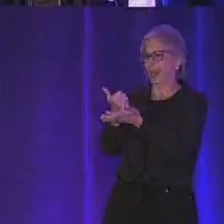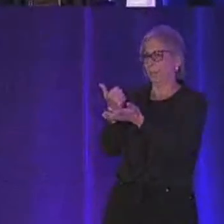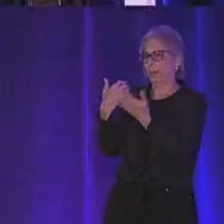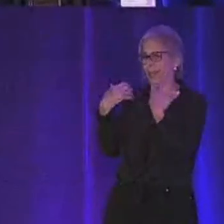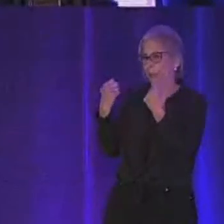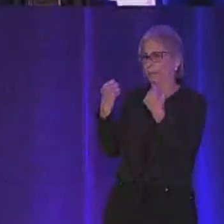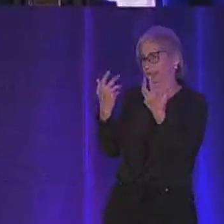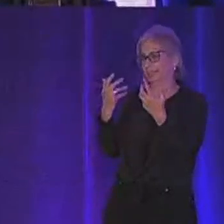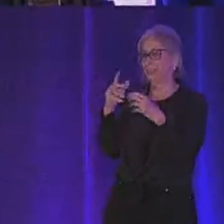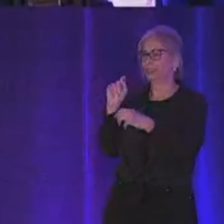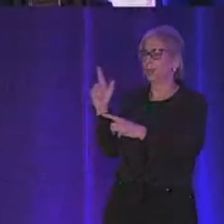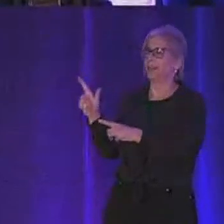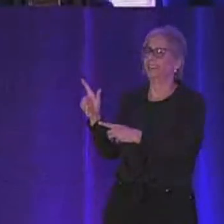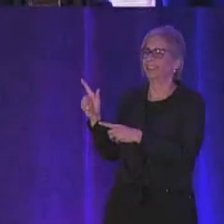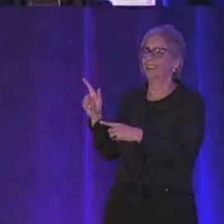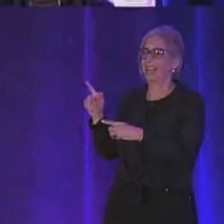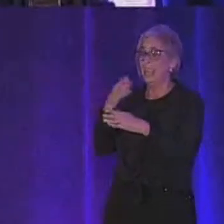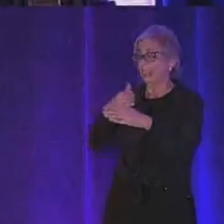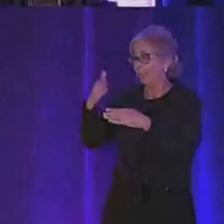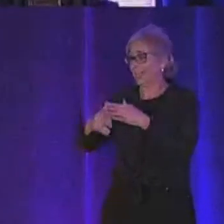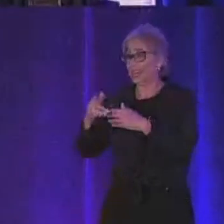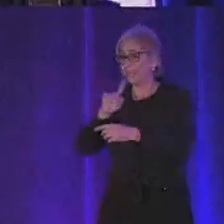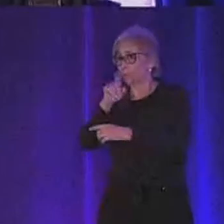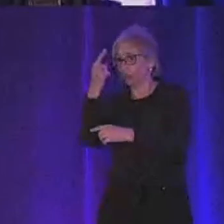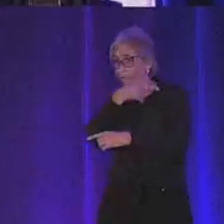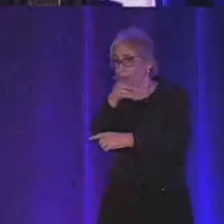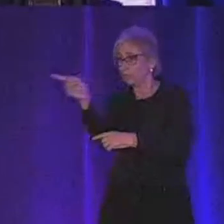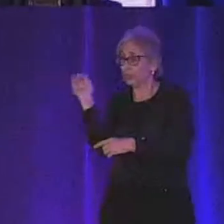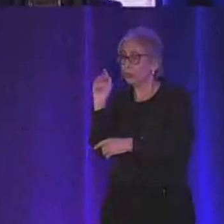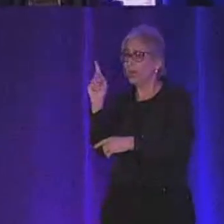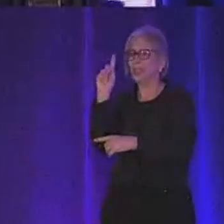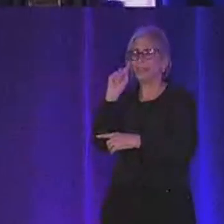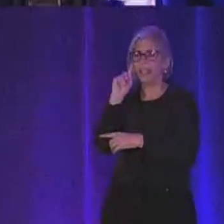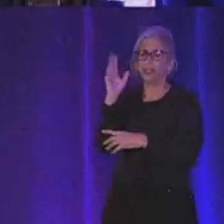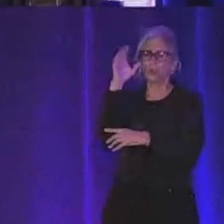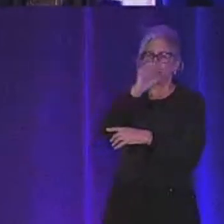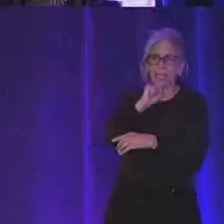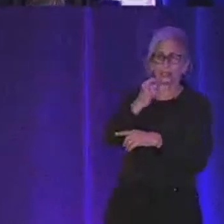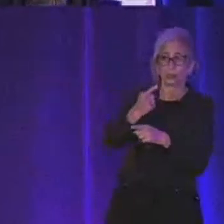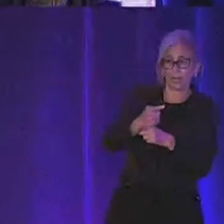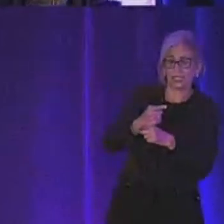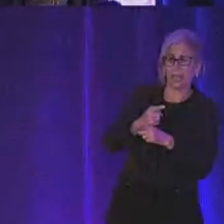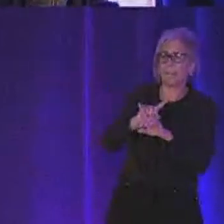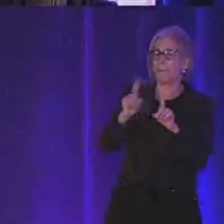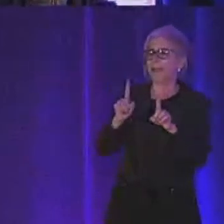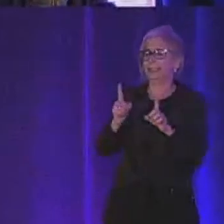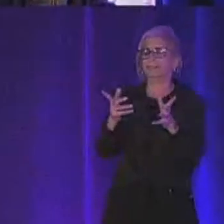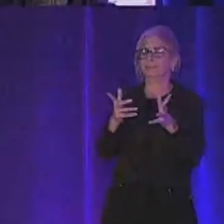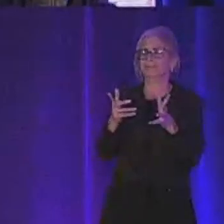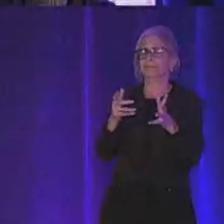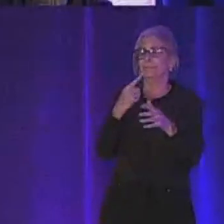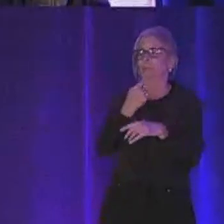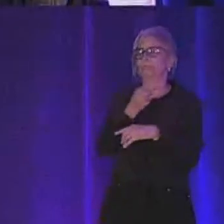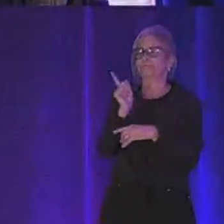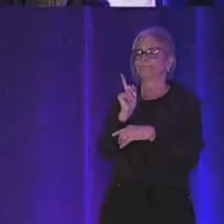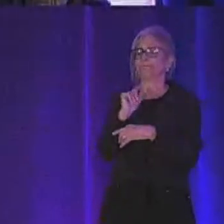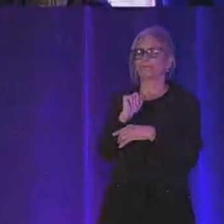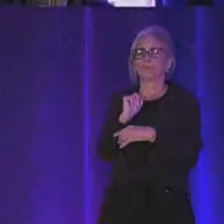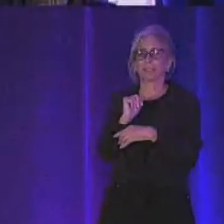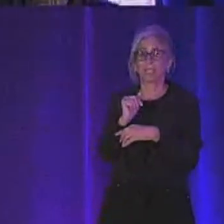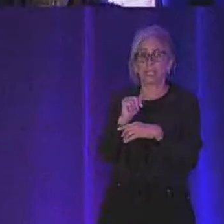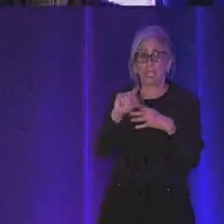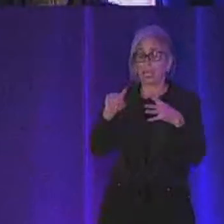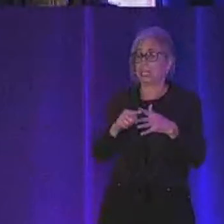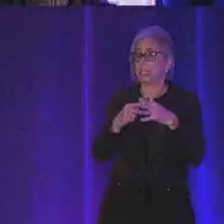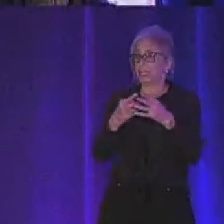tools that exist. And at the end, I'm going to have a question for you. I think you can kind of guess what it is, but don't spoil things. Initial